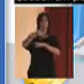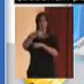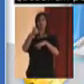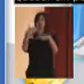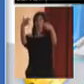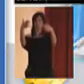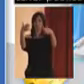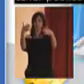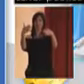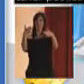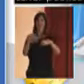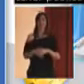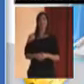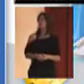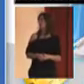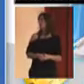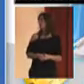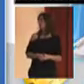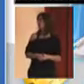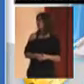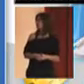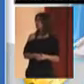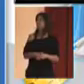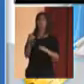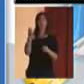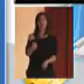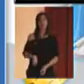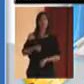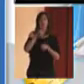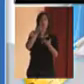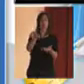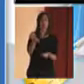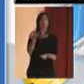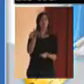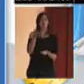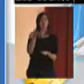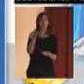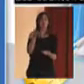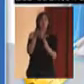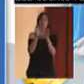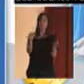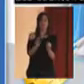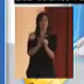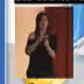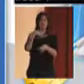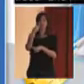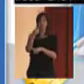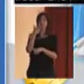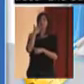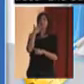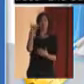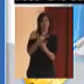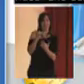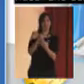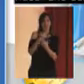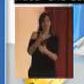computer, but I think if I change the computer, all the audience will go. So it's better to do this